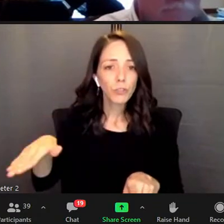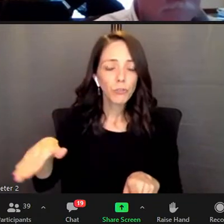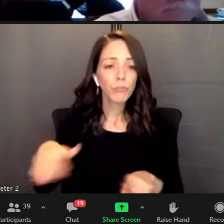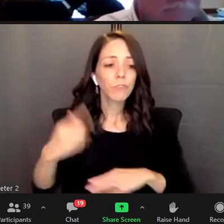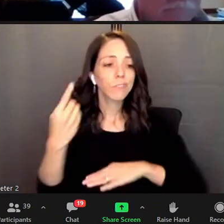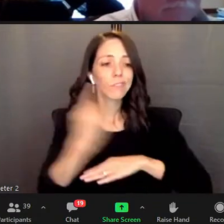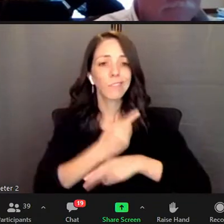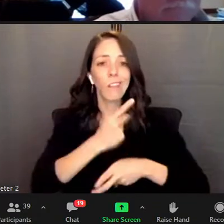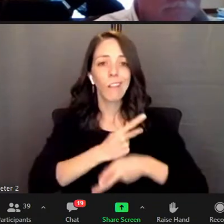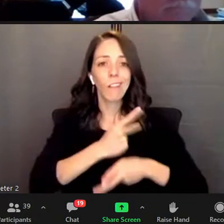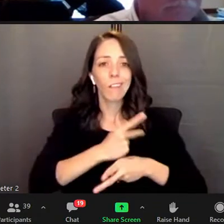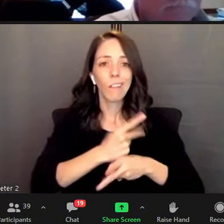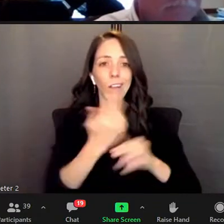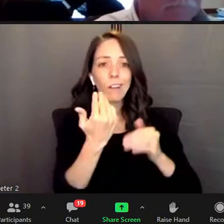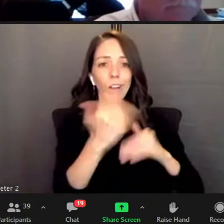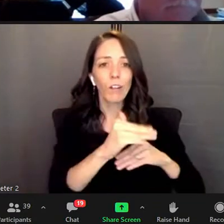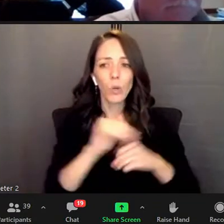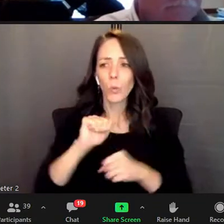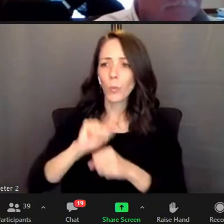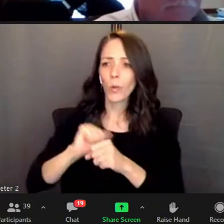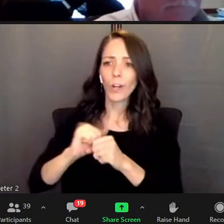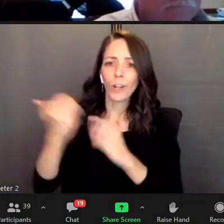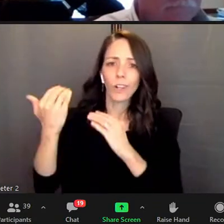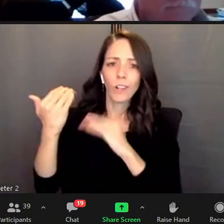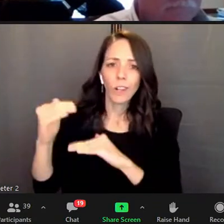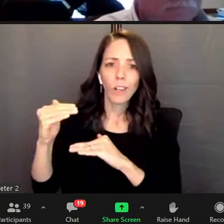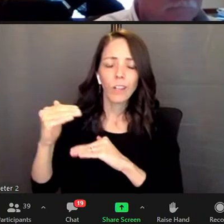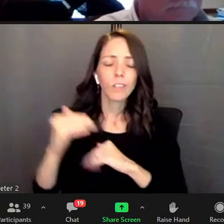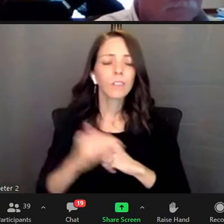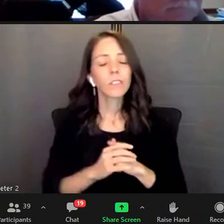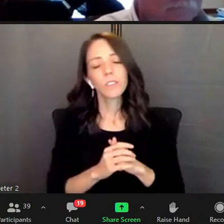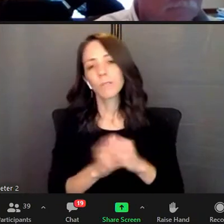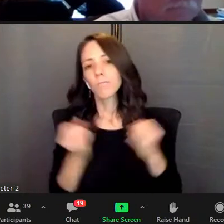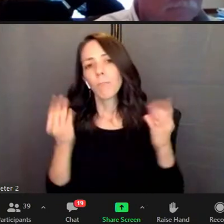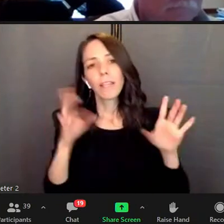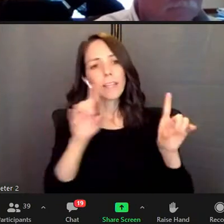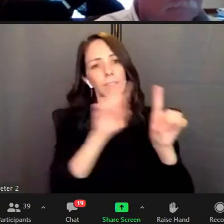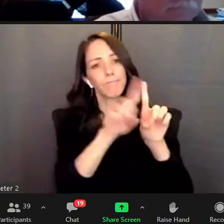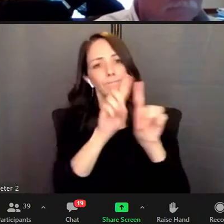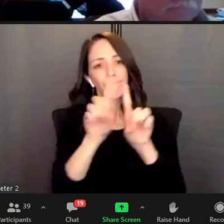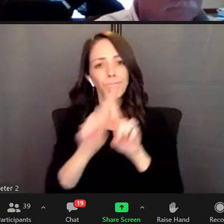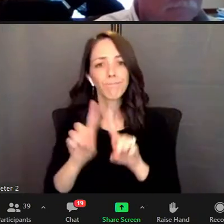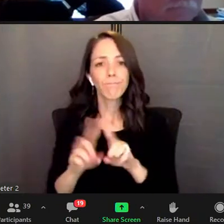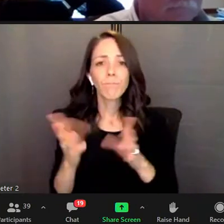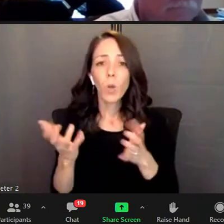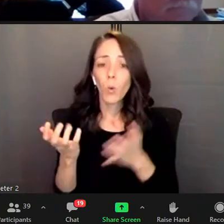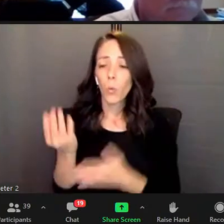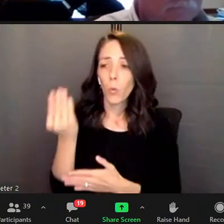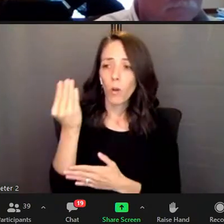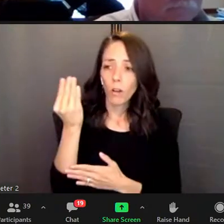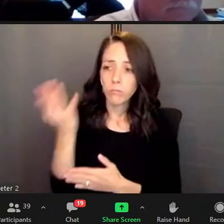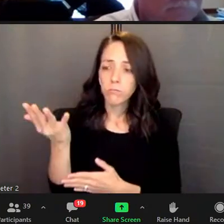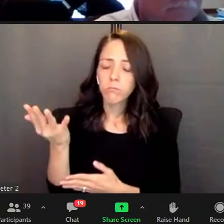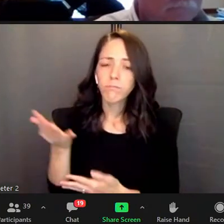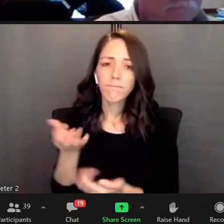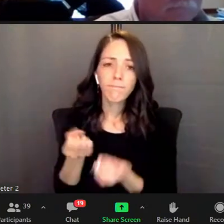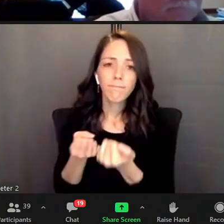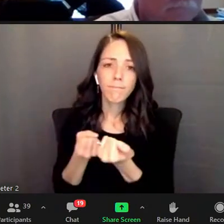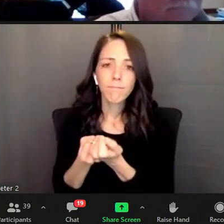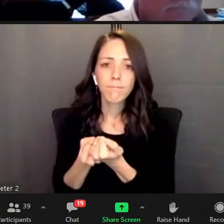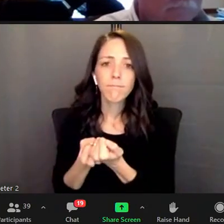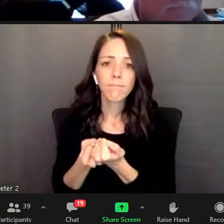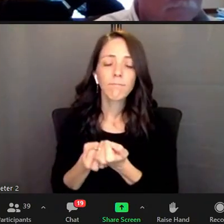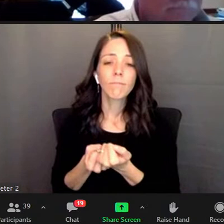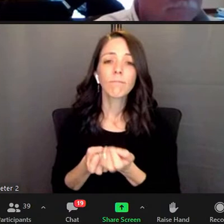constraints, workplace constraints, many of those. And I just want to assure you that this is